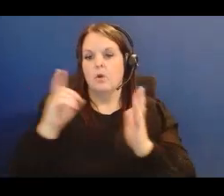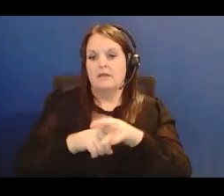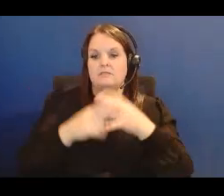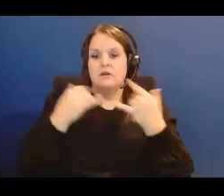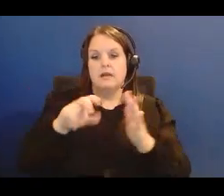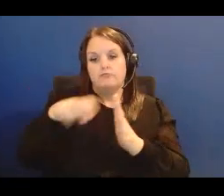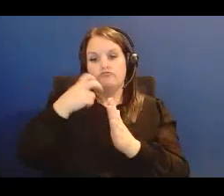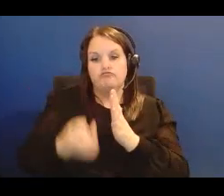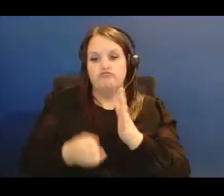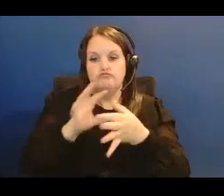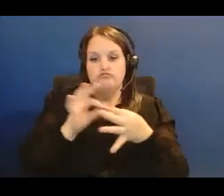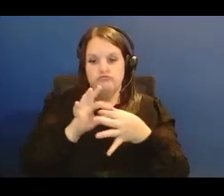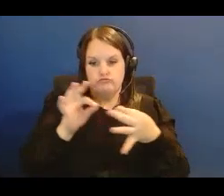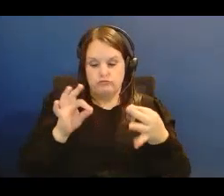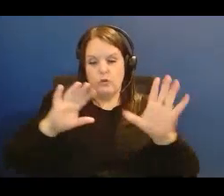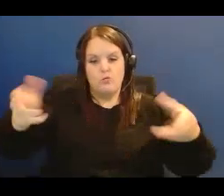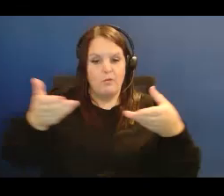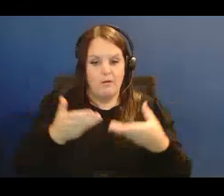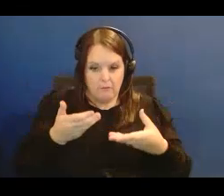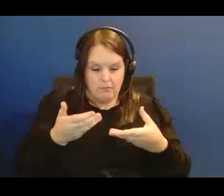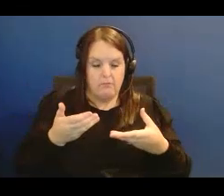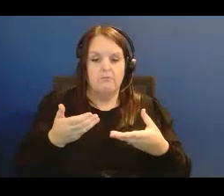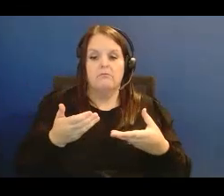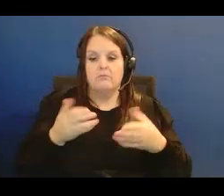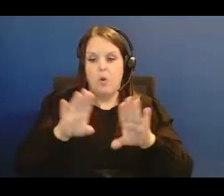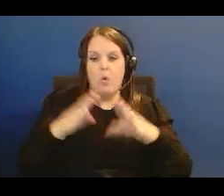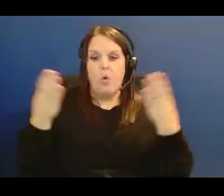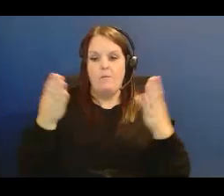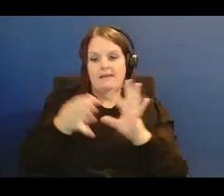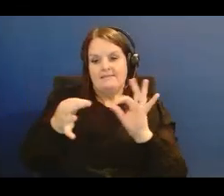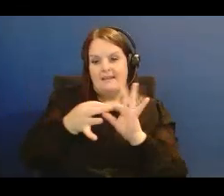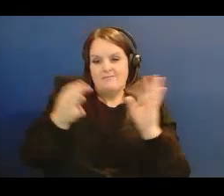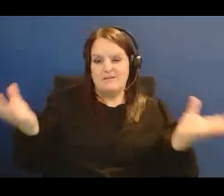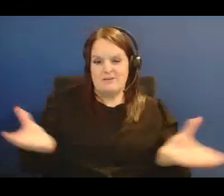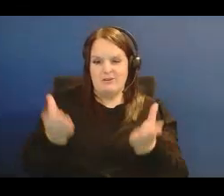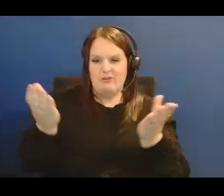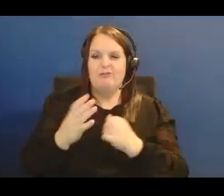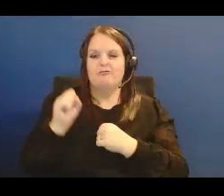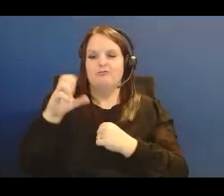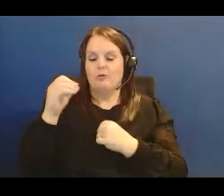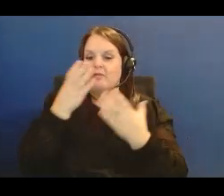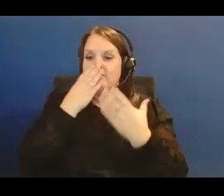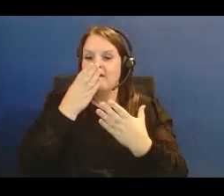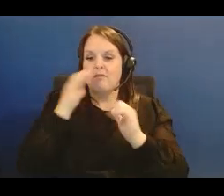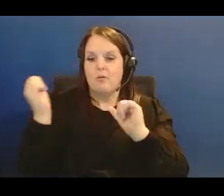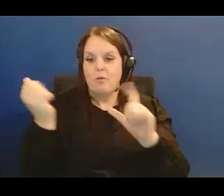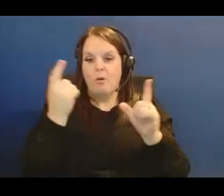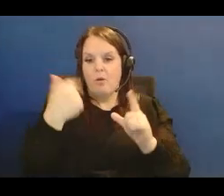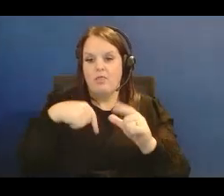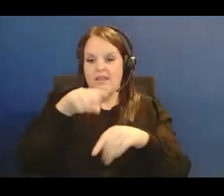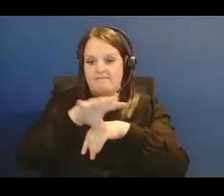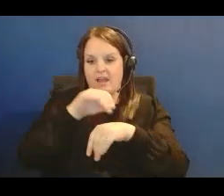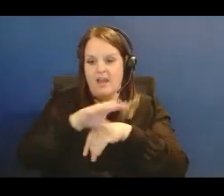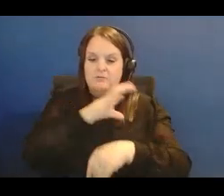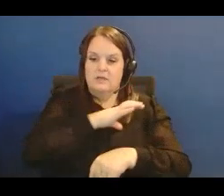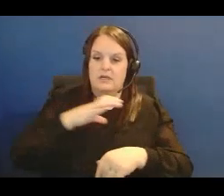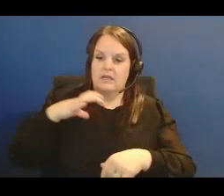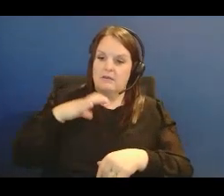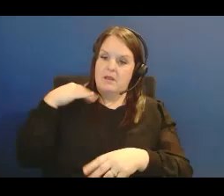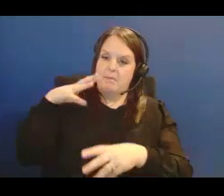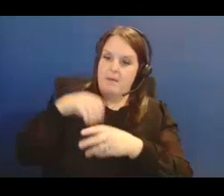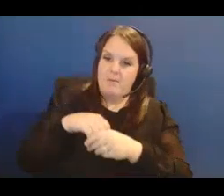get started with a bit of a welcome and the opening statements here. So thank you so much to all the advisory committee members present